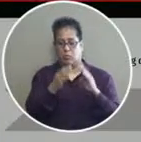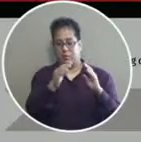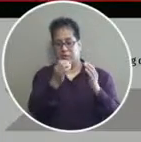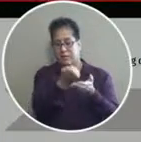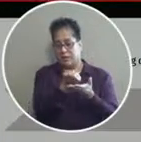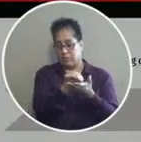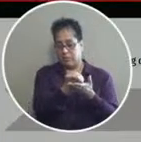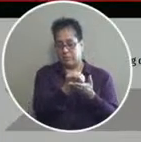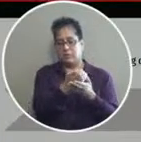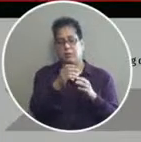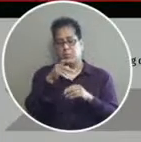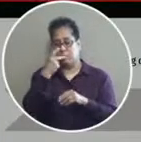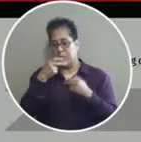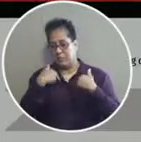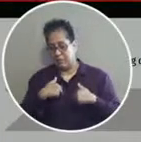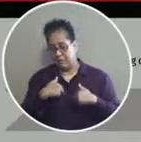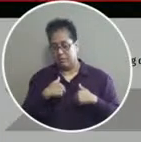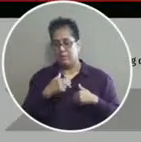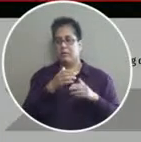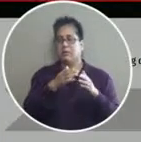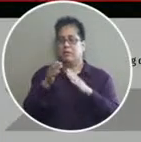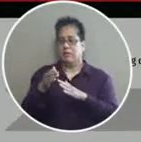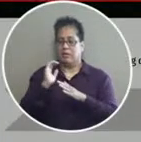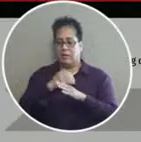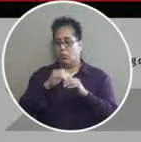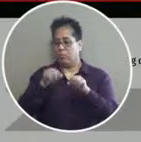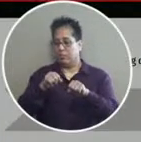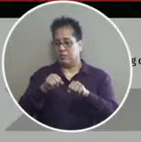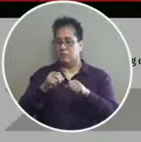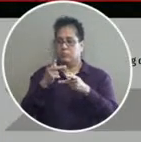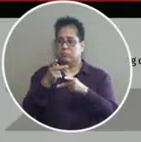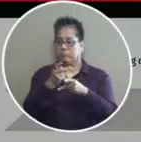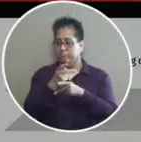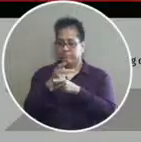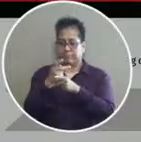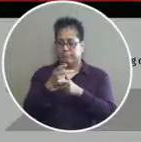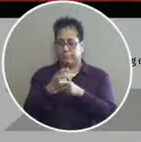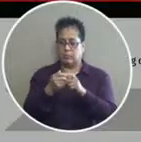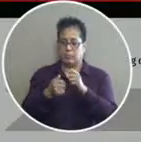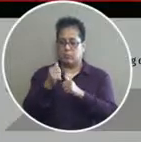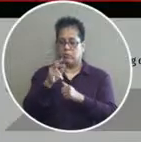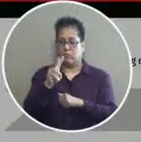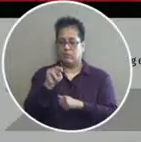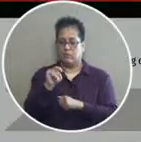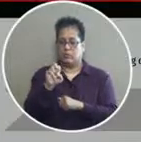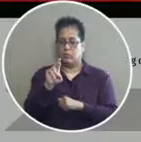economy, but also our public health infrastructure, as well as our ability to address the needs of the most vulnerable El